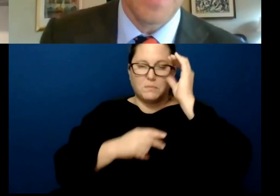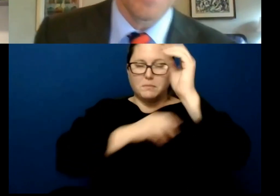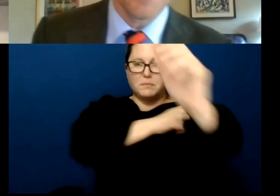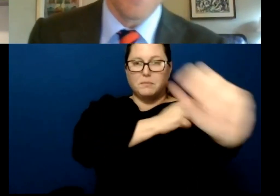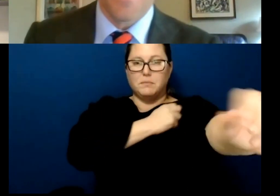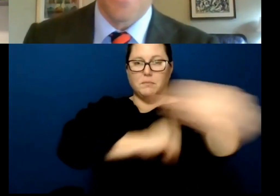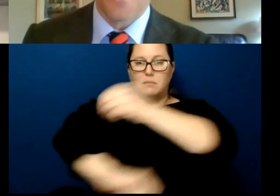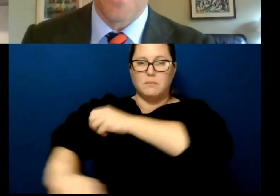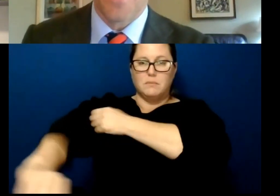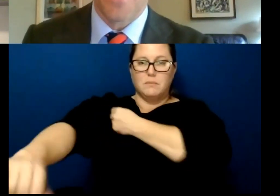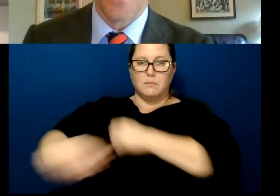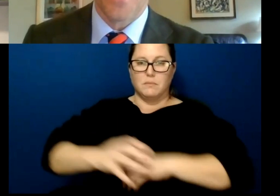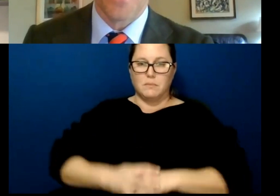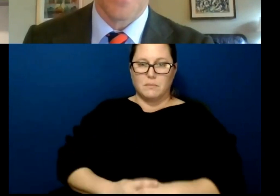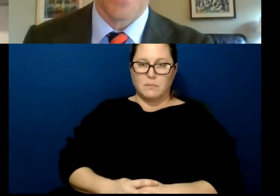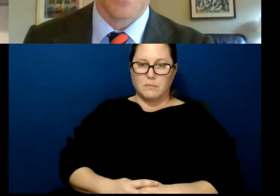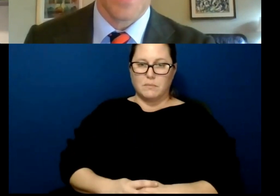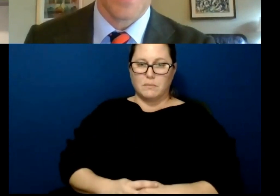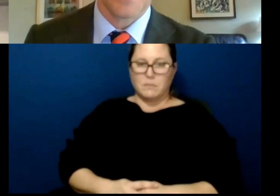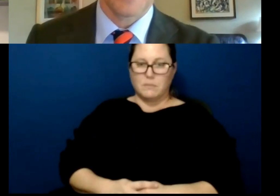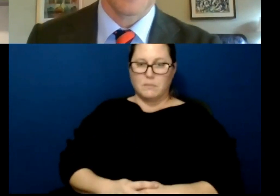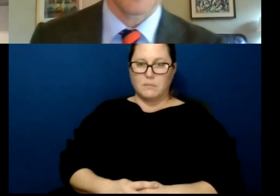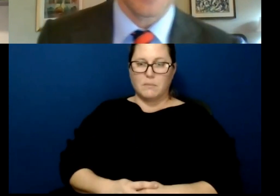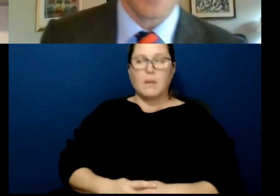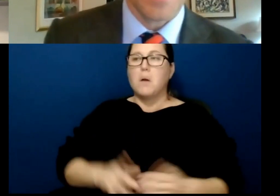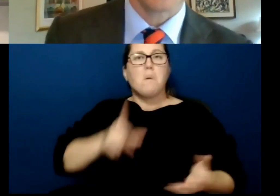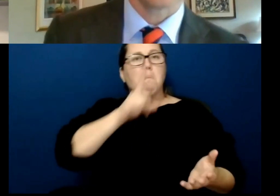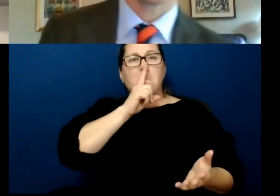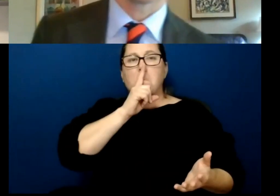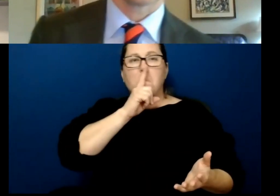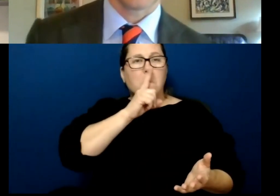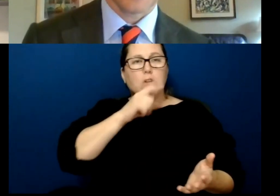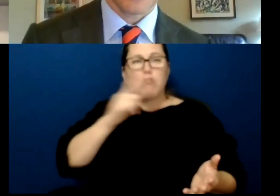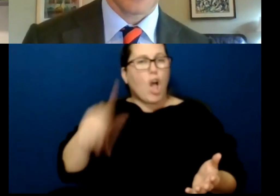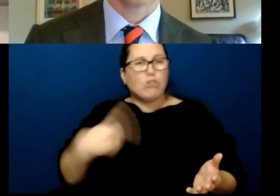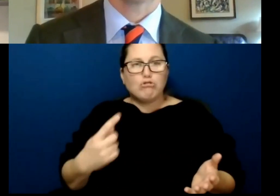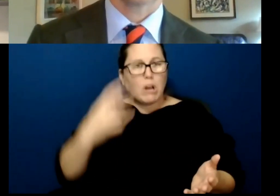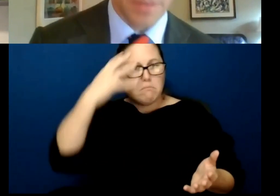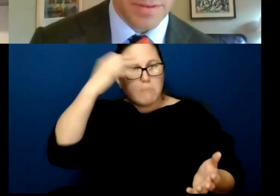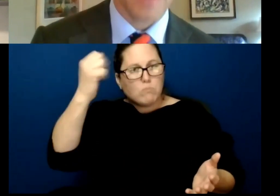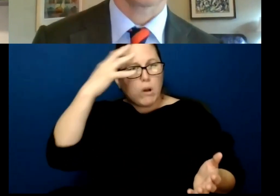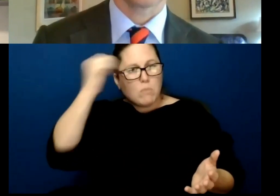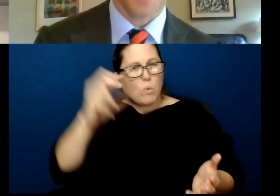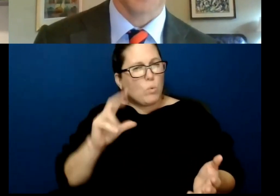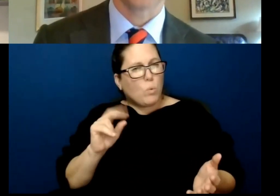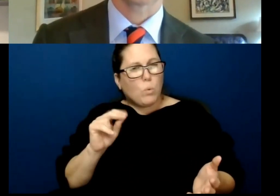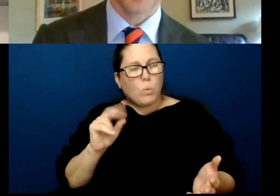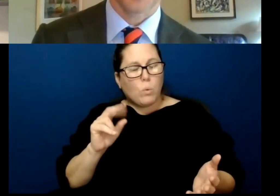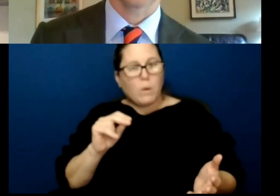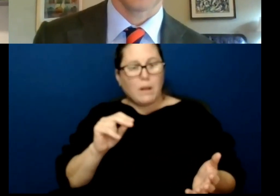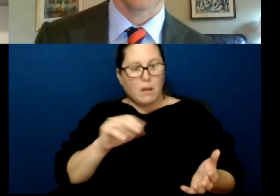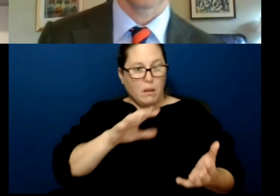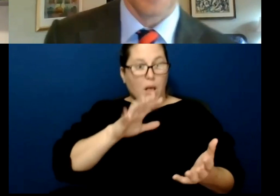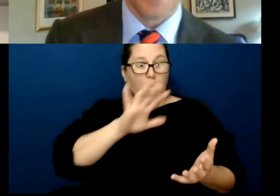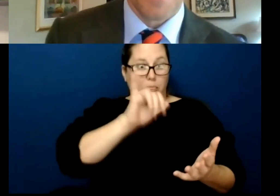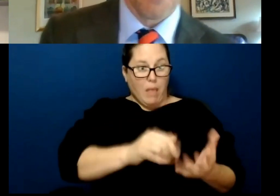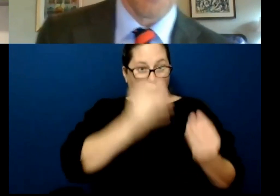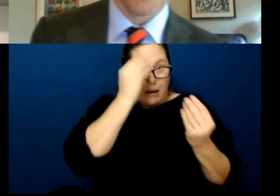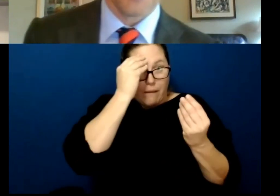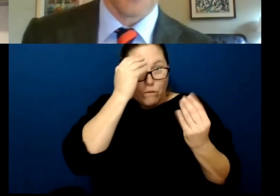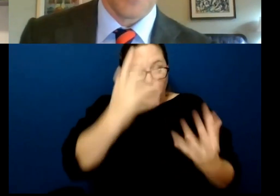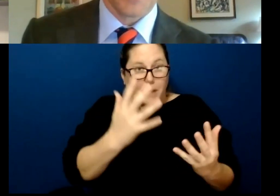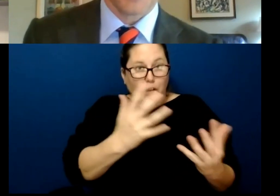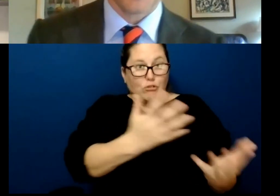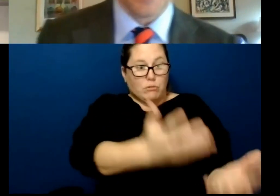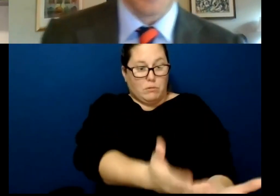You really have to, it's not just memorization. It's using that information and understanding where that